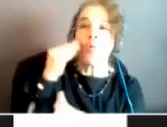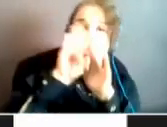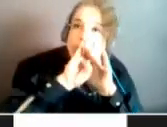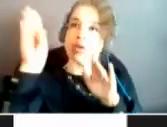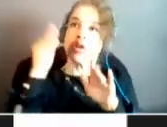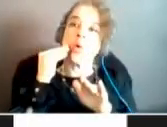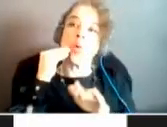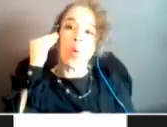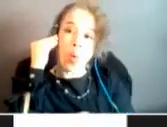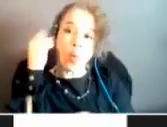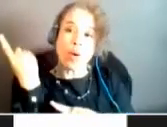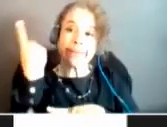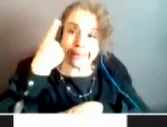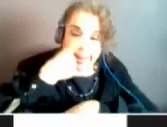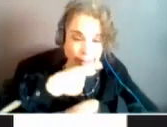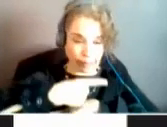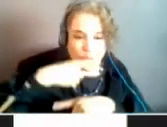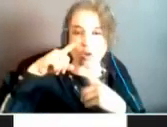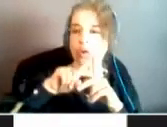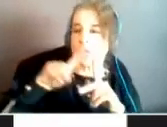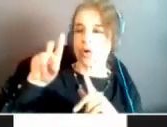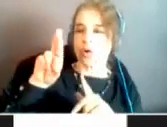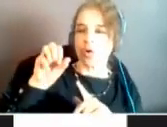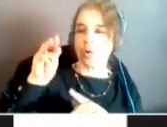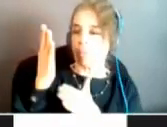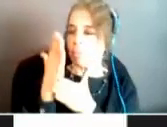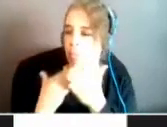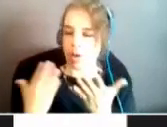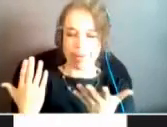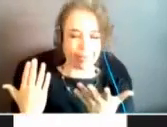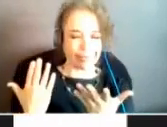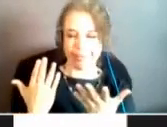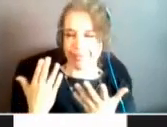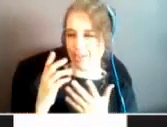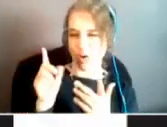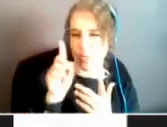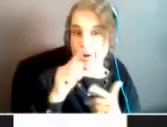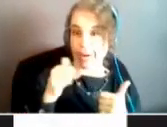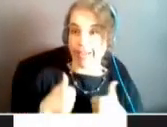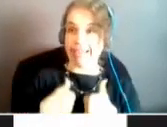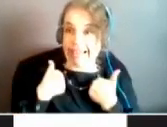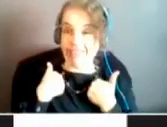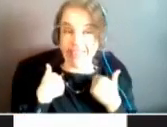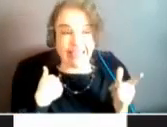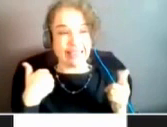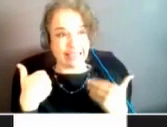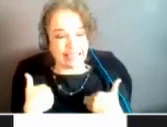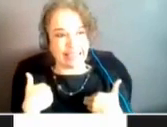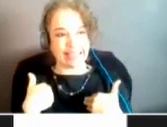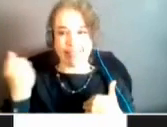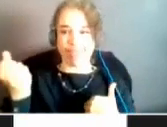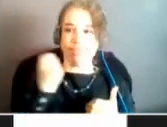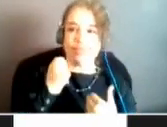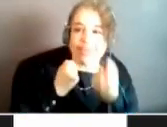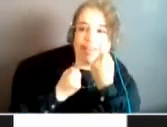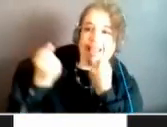his van and to a remote part of, I guess, the region in which he lived, and he had stabbed himself